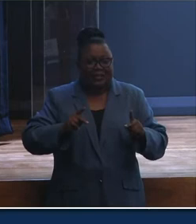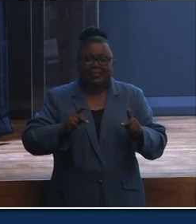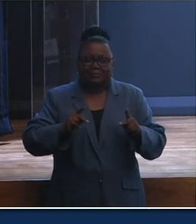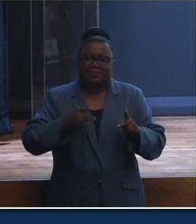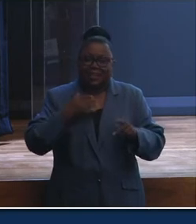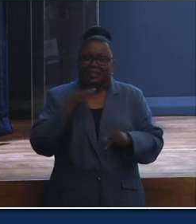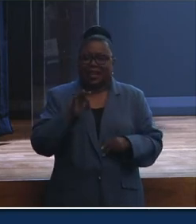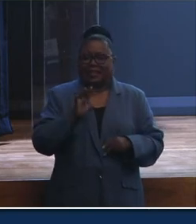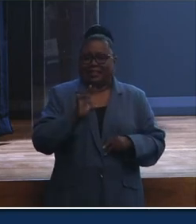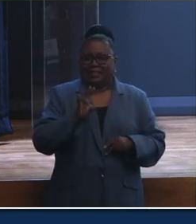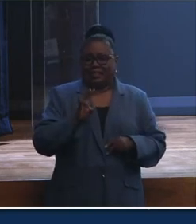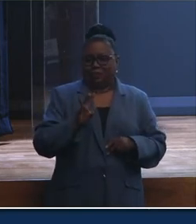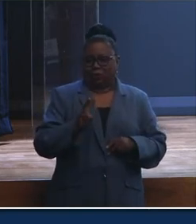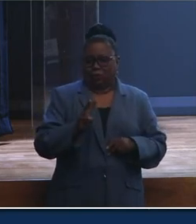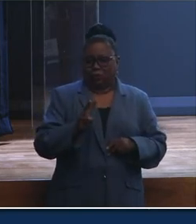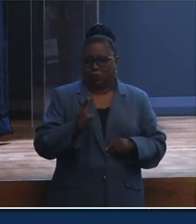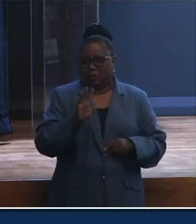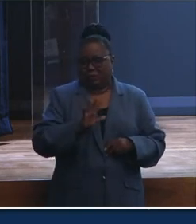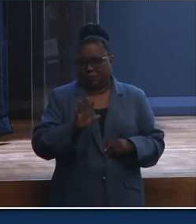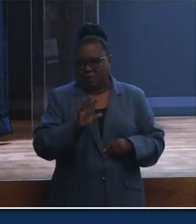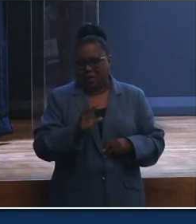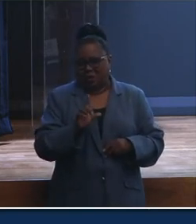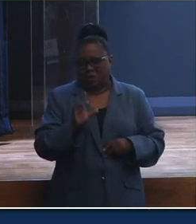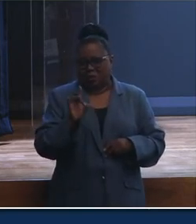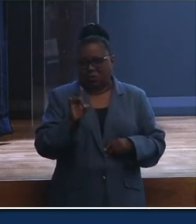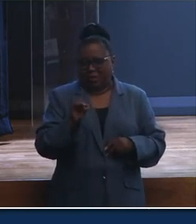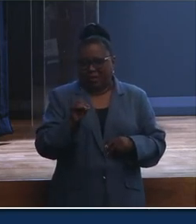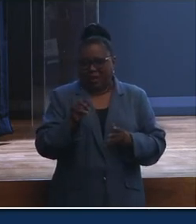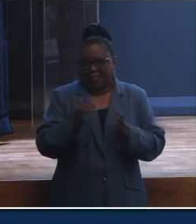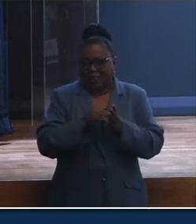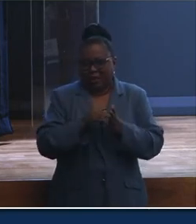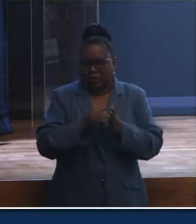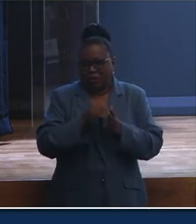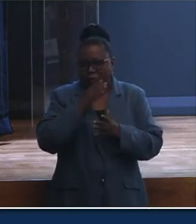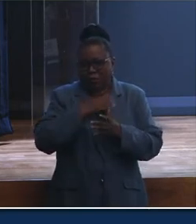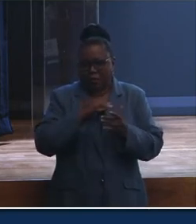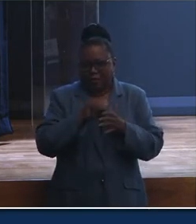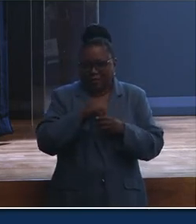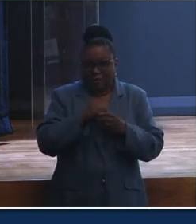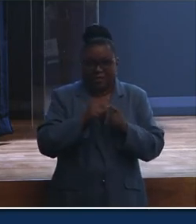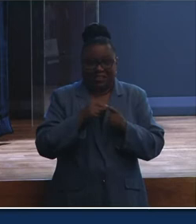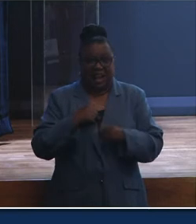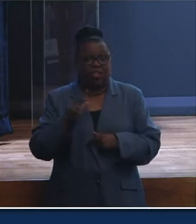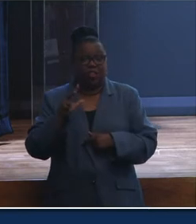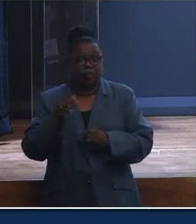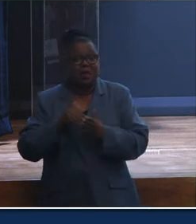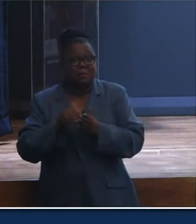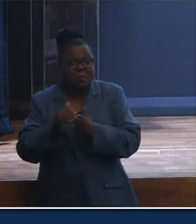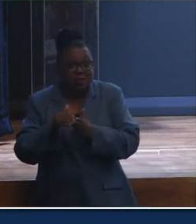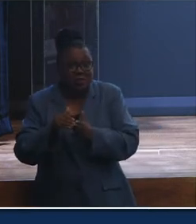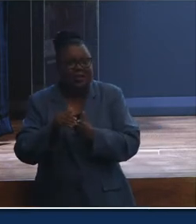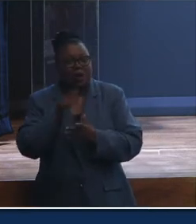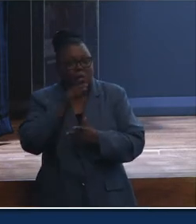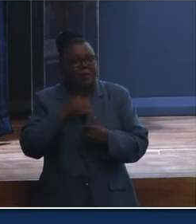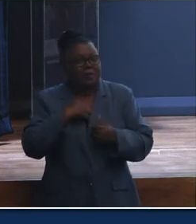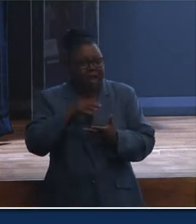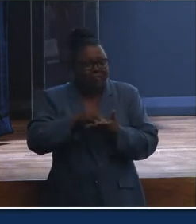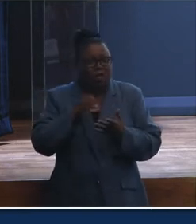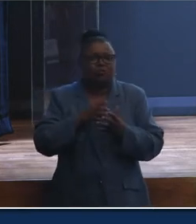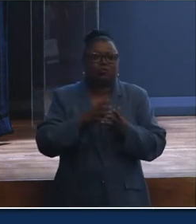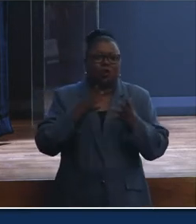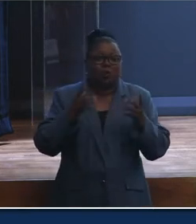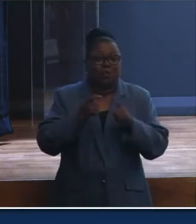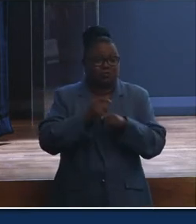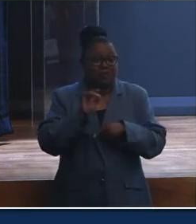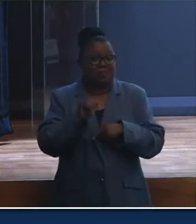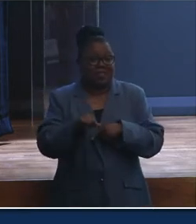In 1972, there was about 20,000 women playing sports, and now there's 3 million. And women have learned so much